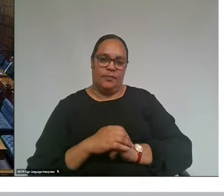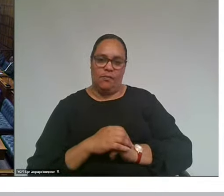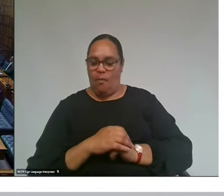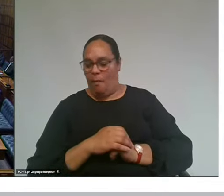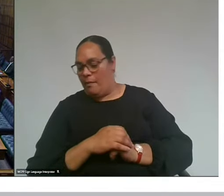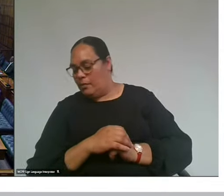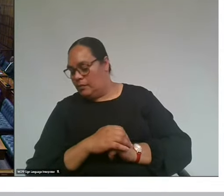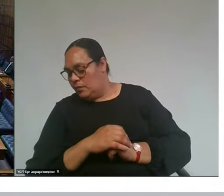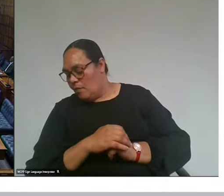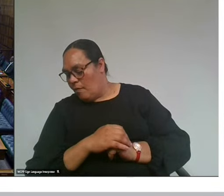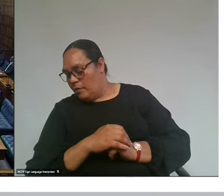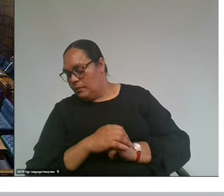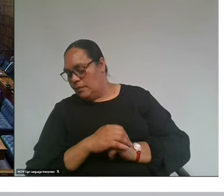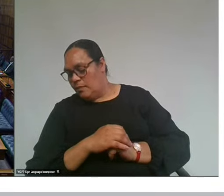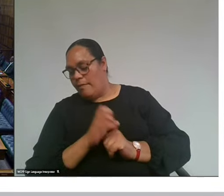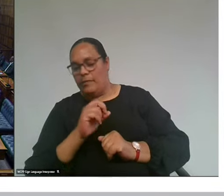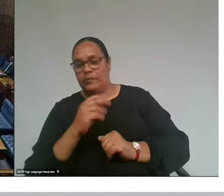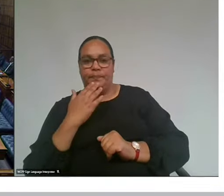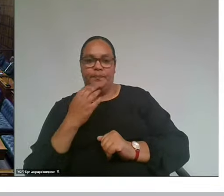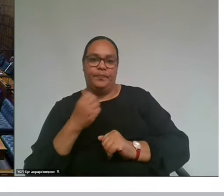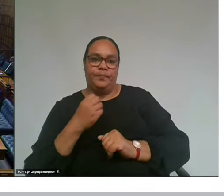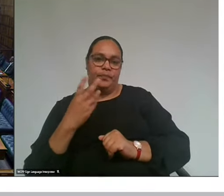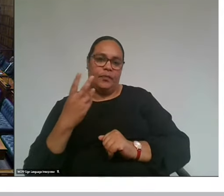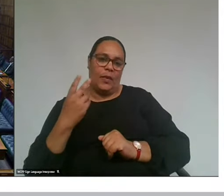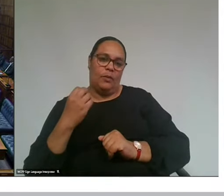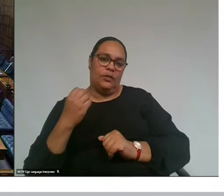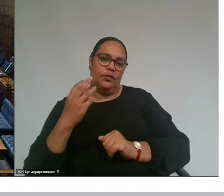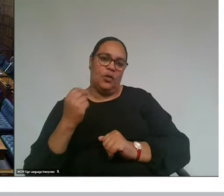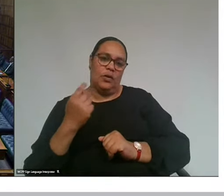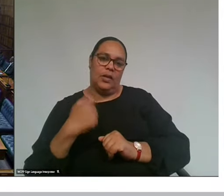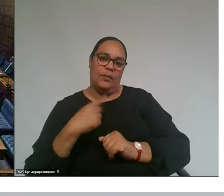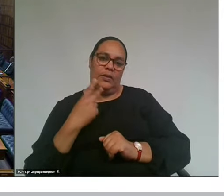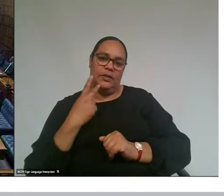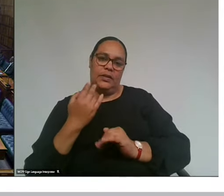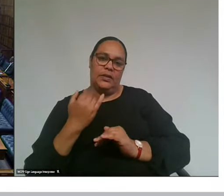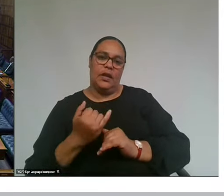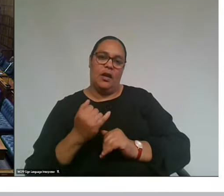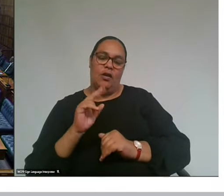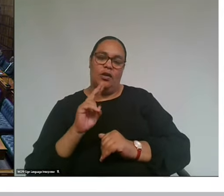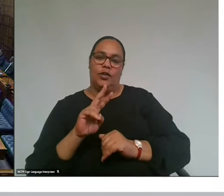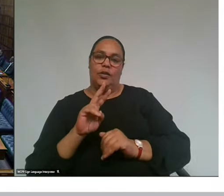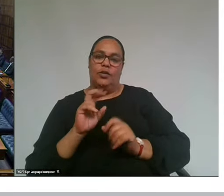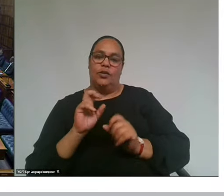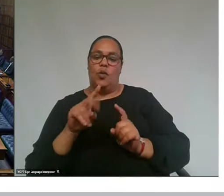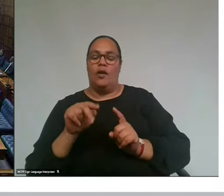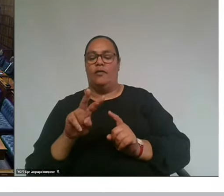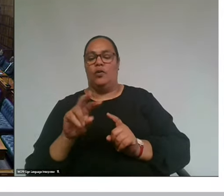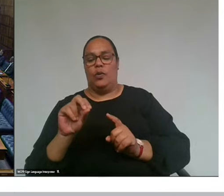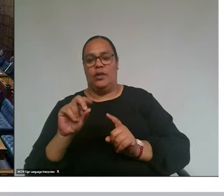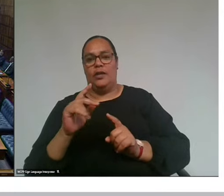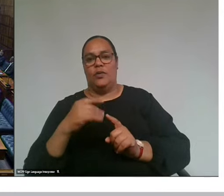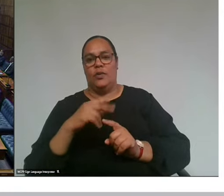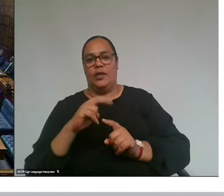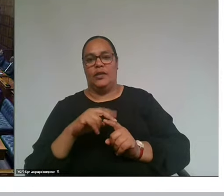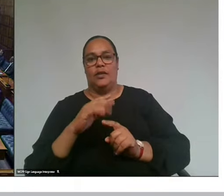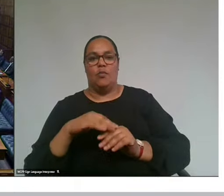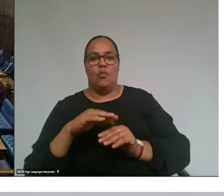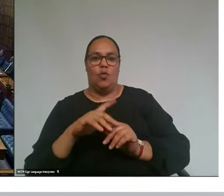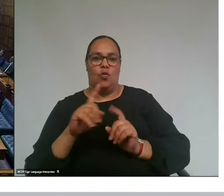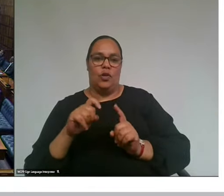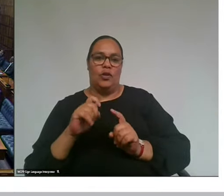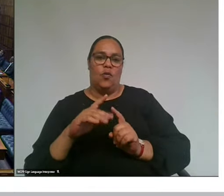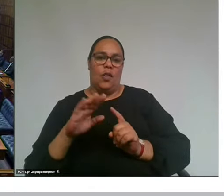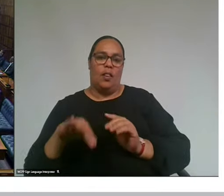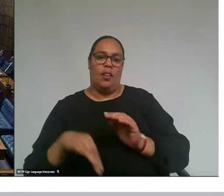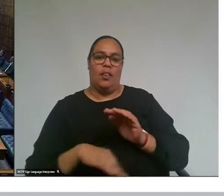entity all right thank you very much um I see we are now at 20 past um if we have to take another round that would